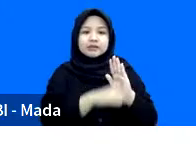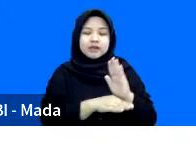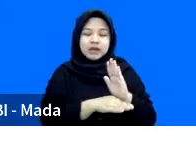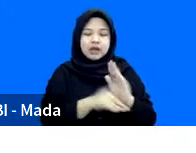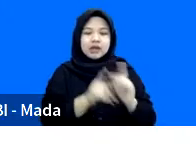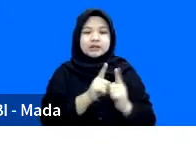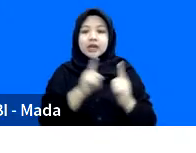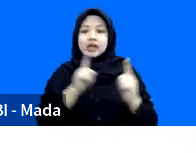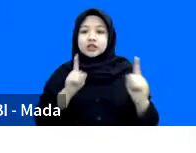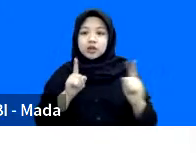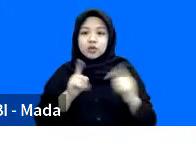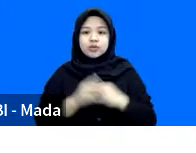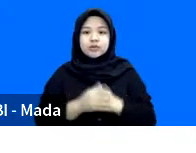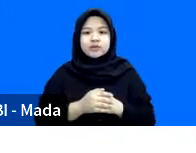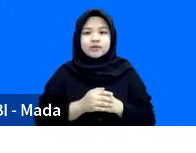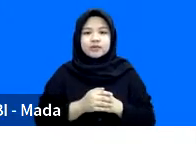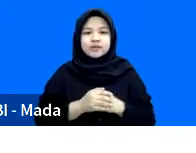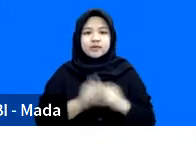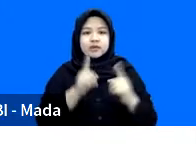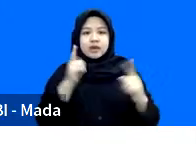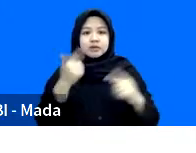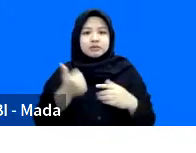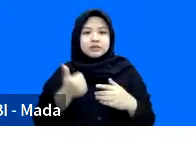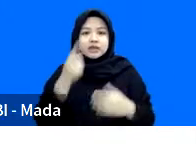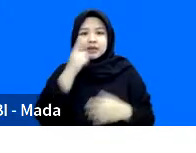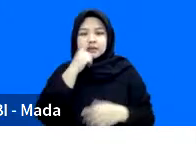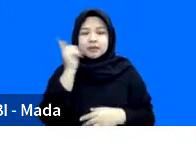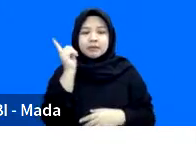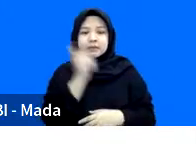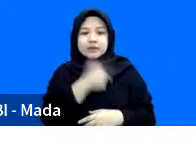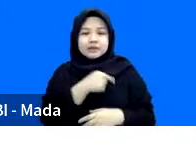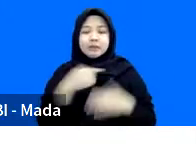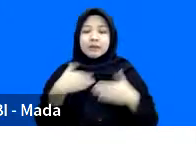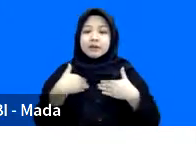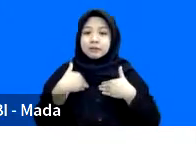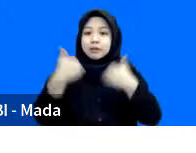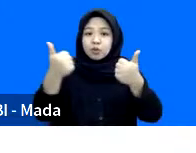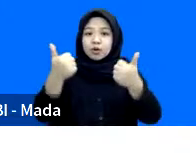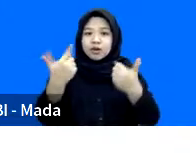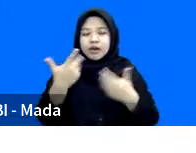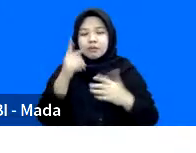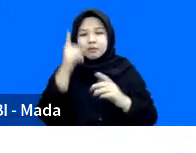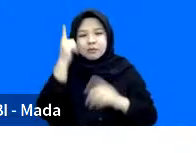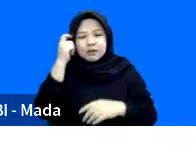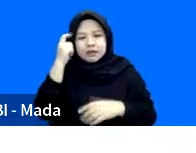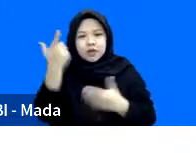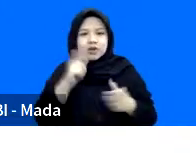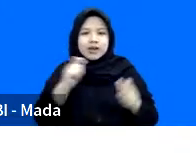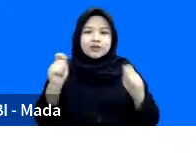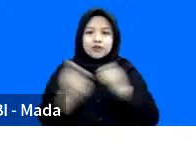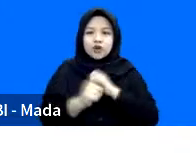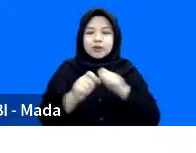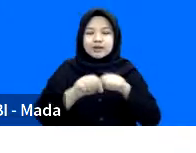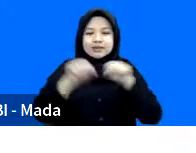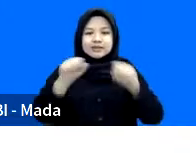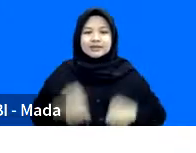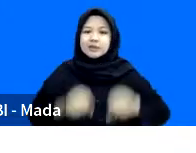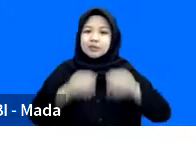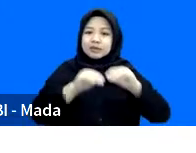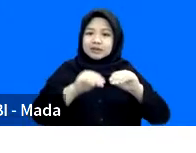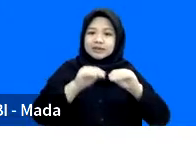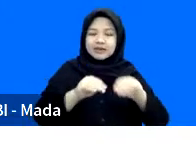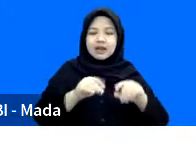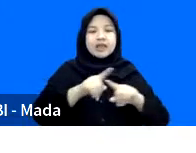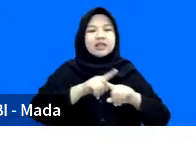partnerships can accelerate the process of learning recovery and transformation of the education system, but they can also help to serve